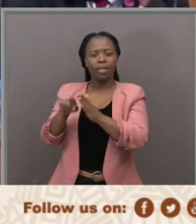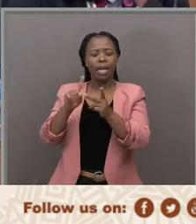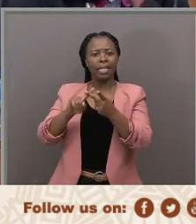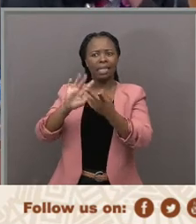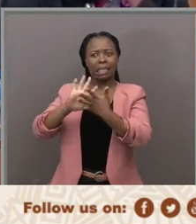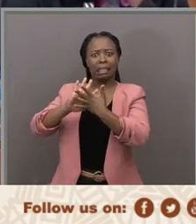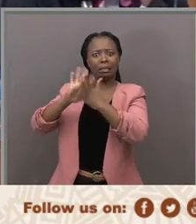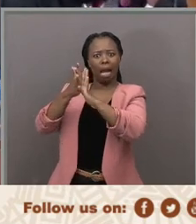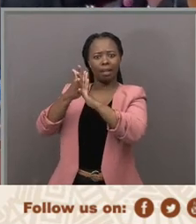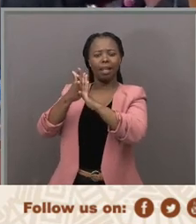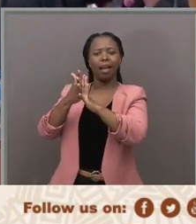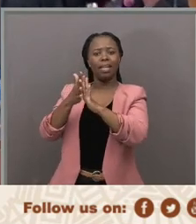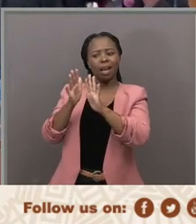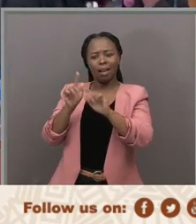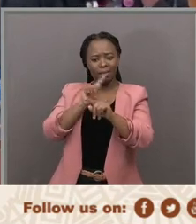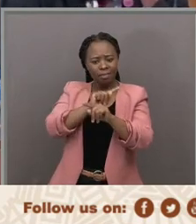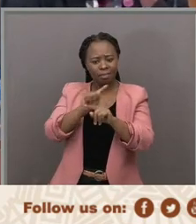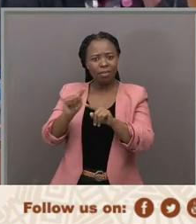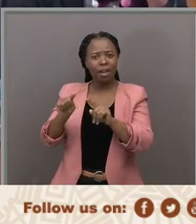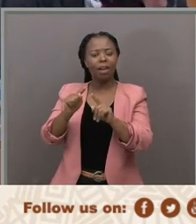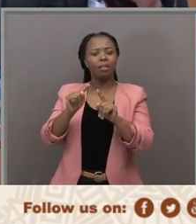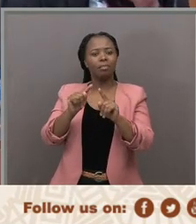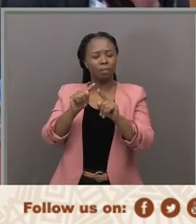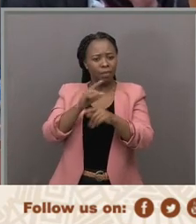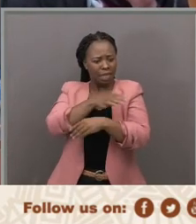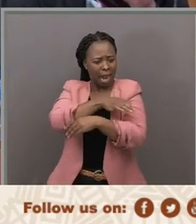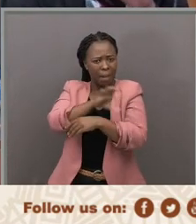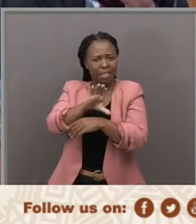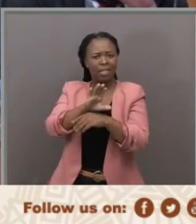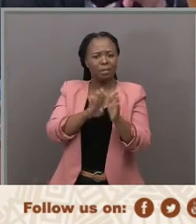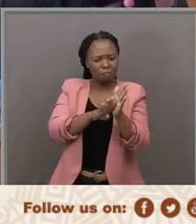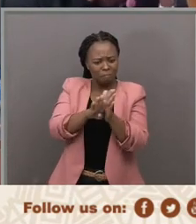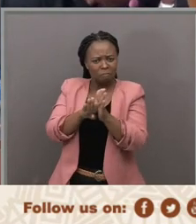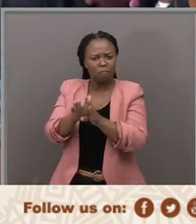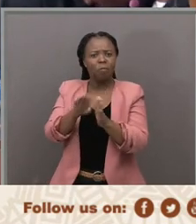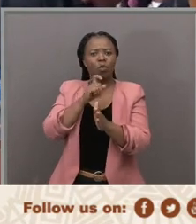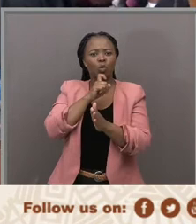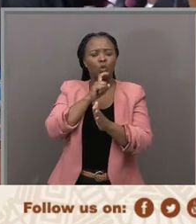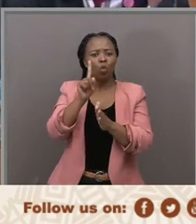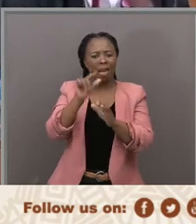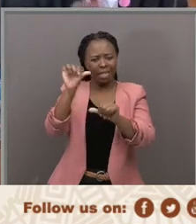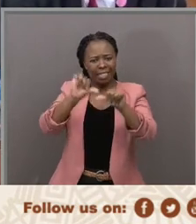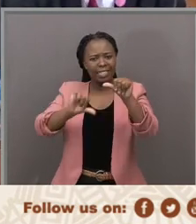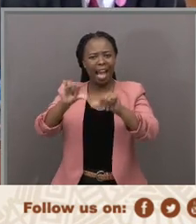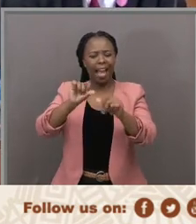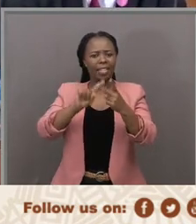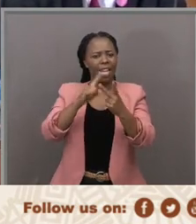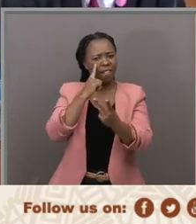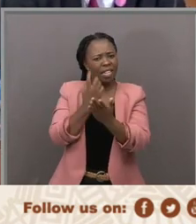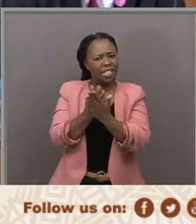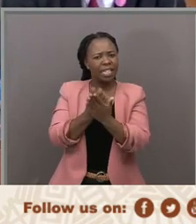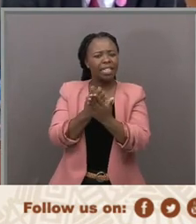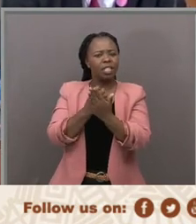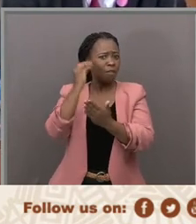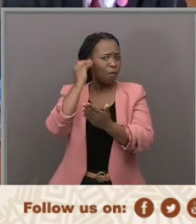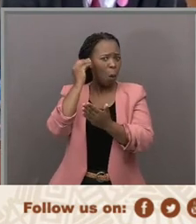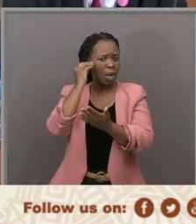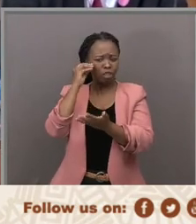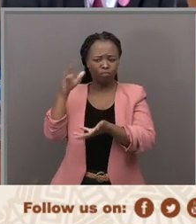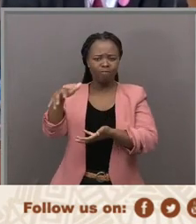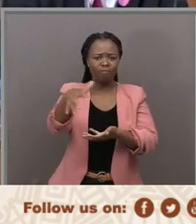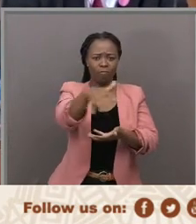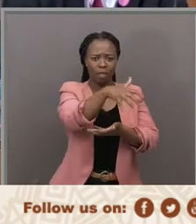All these other issues around improving our capacity to use science and evidence and data to respond to